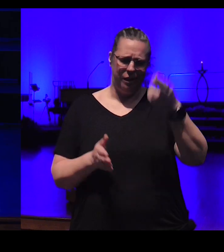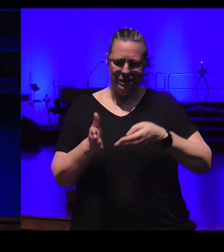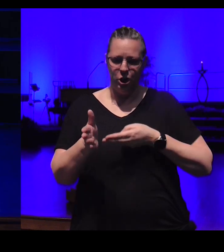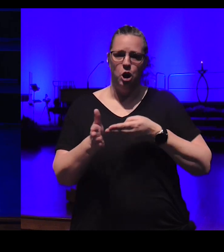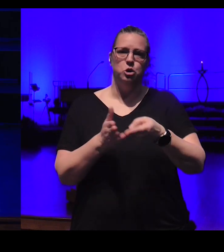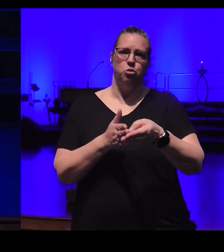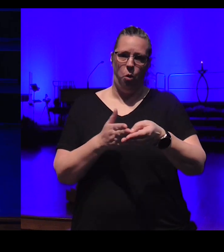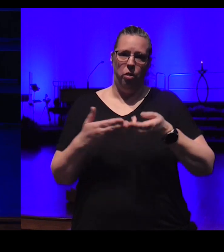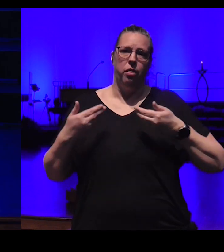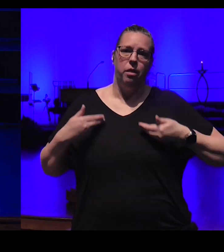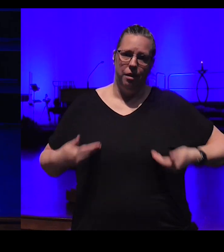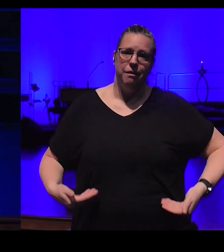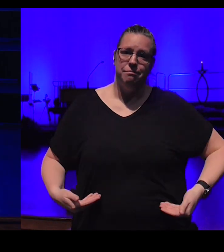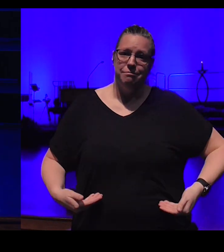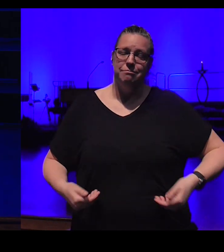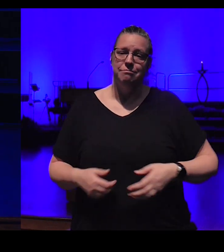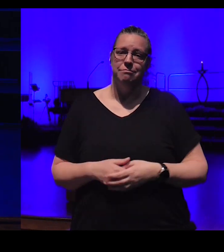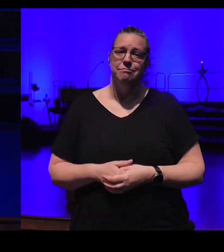we are.